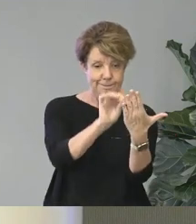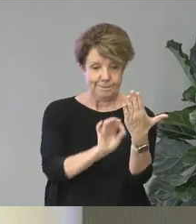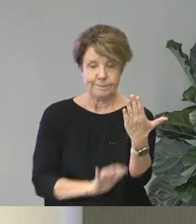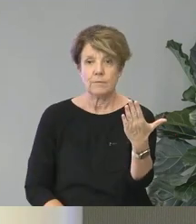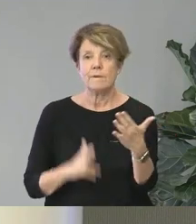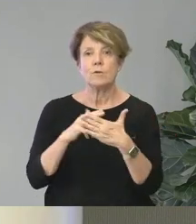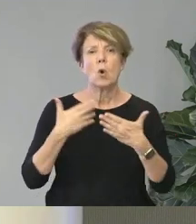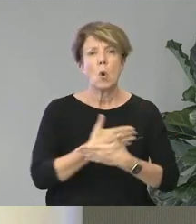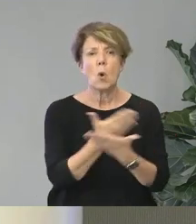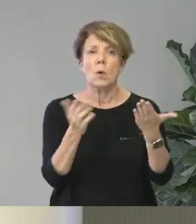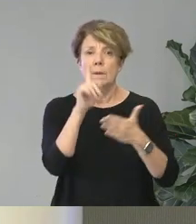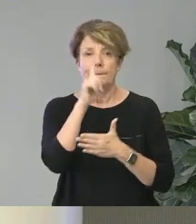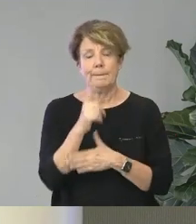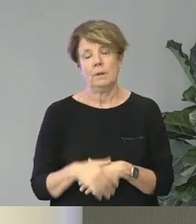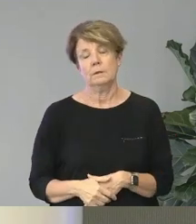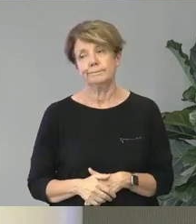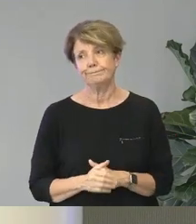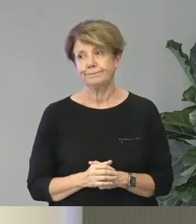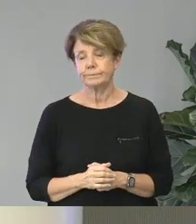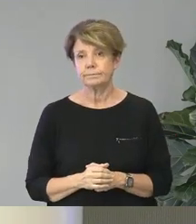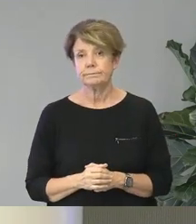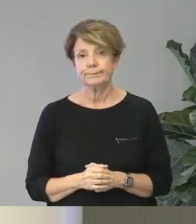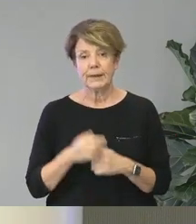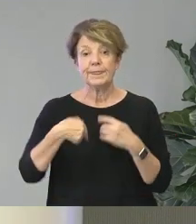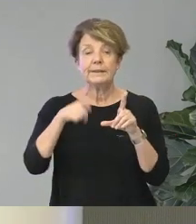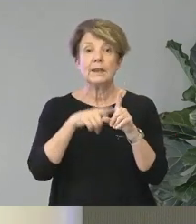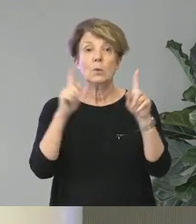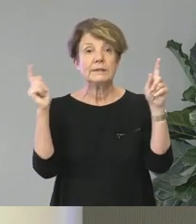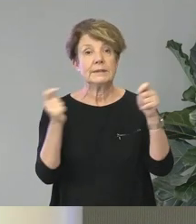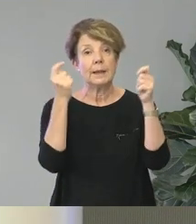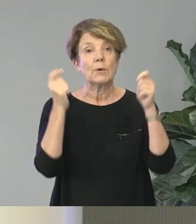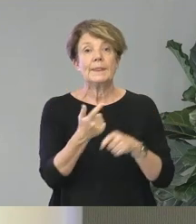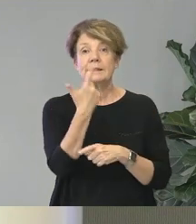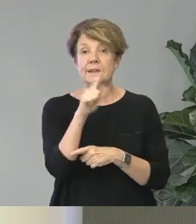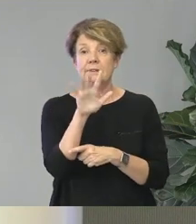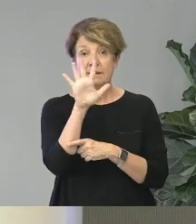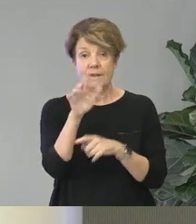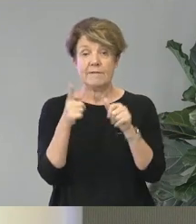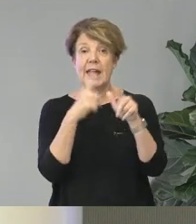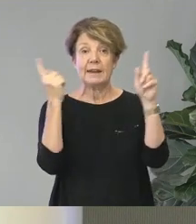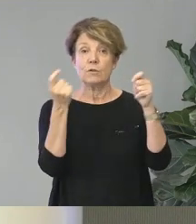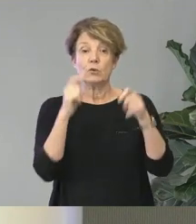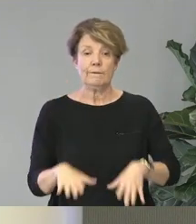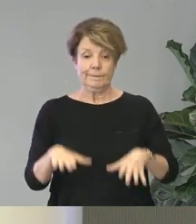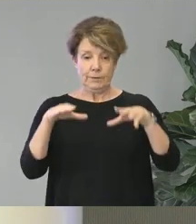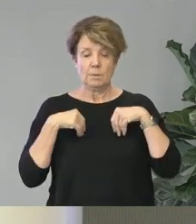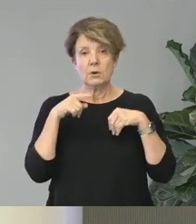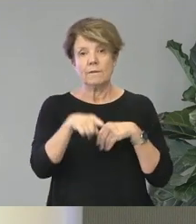all humankind. This year, we celebrate the 75th anniversary of its adoption.